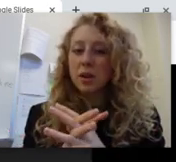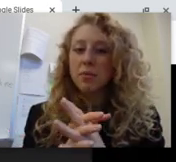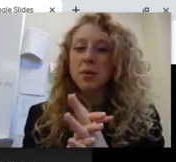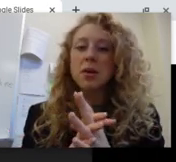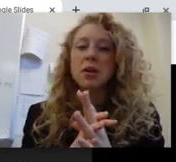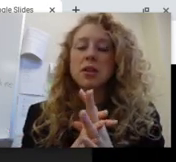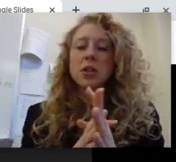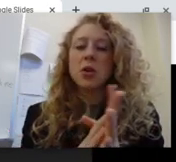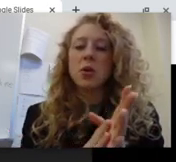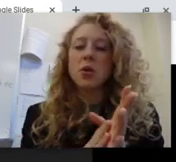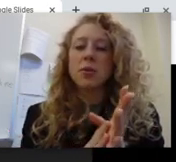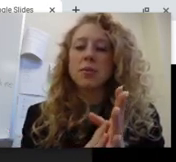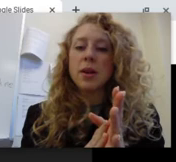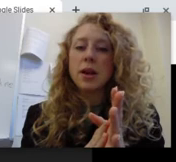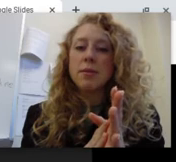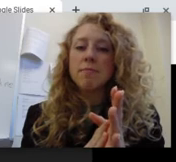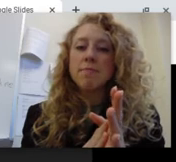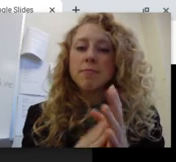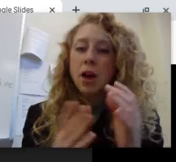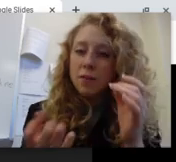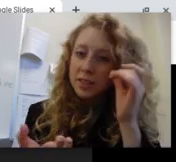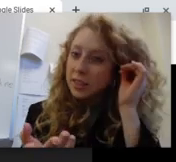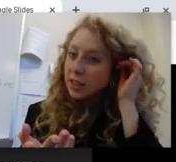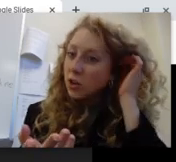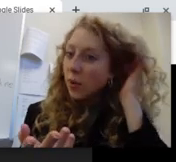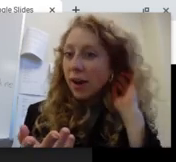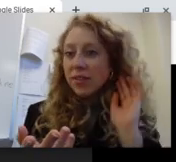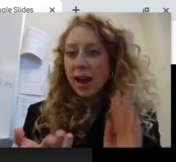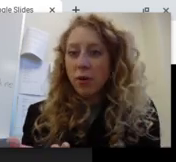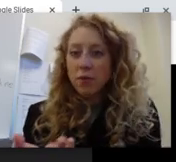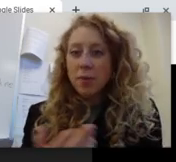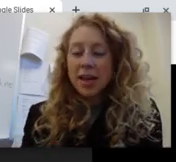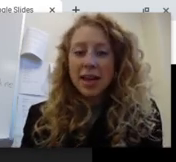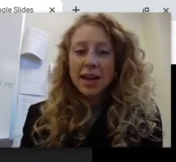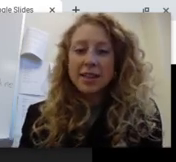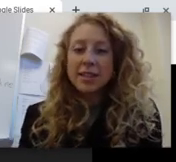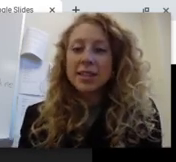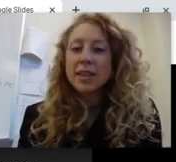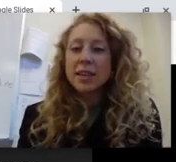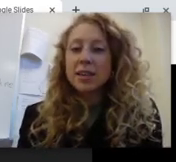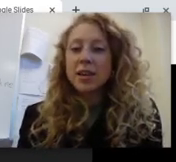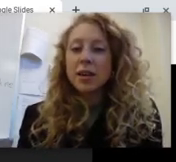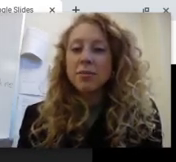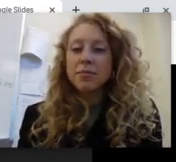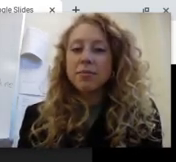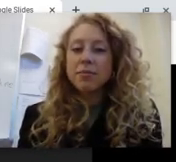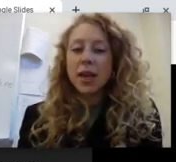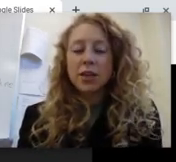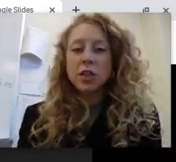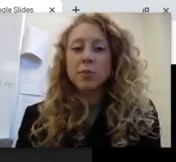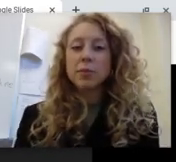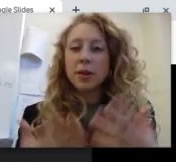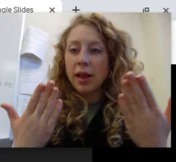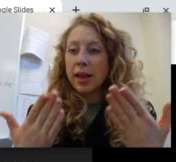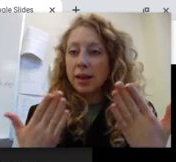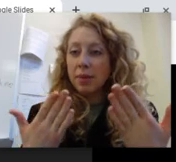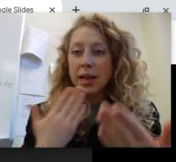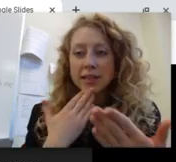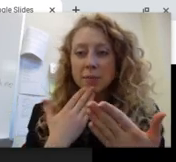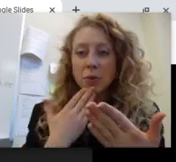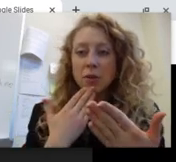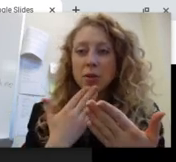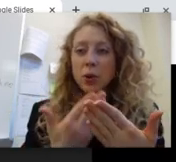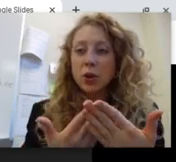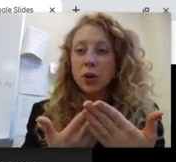hand shape. So obviously you have the alphabet as hand shapes, but like in